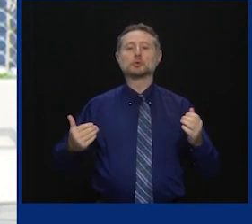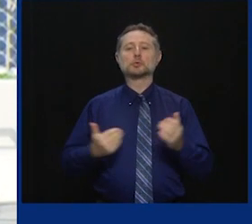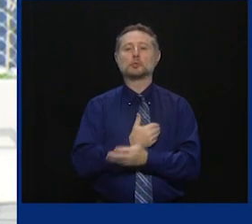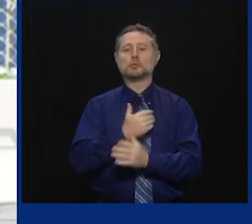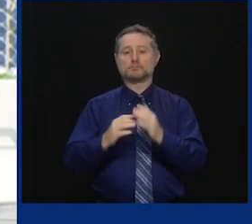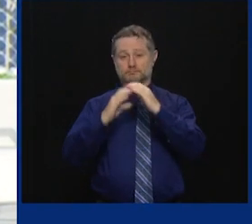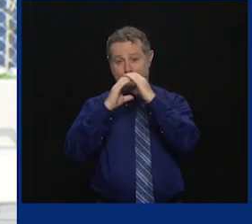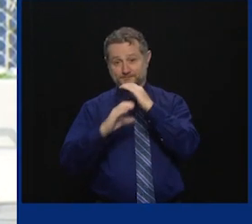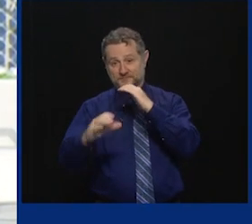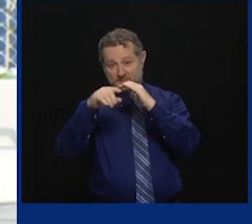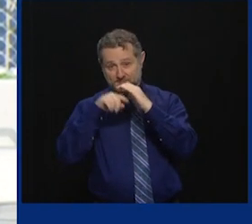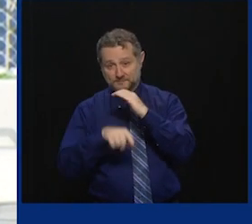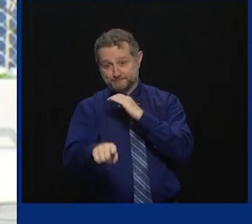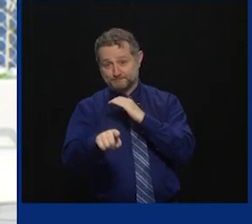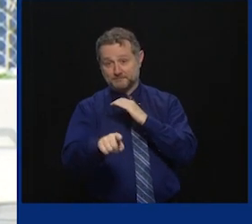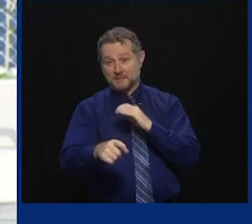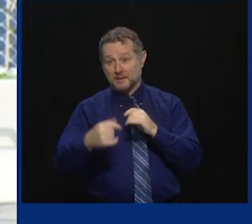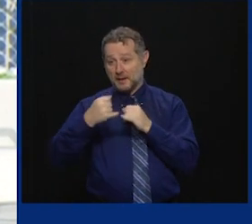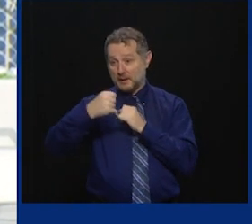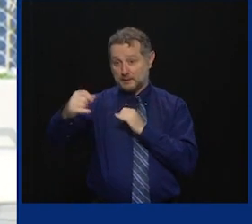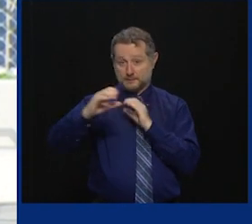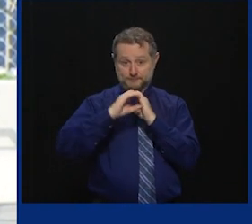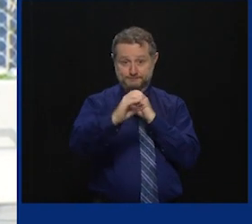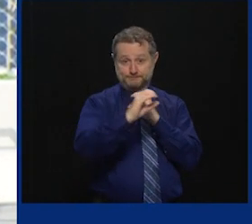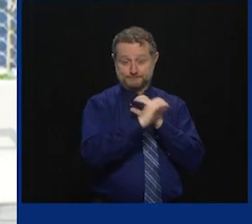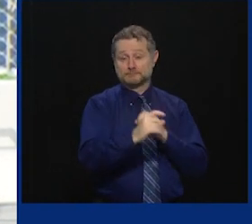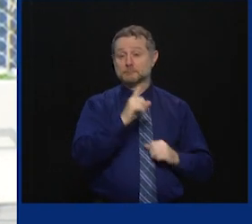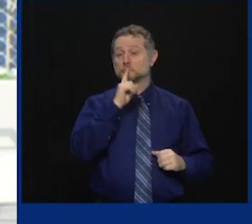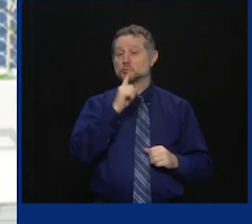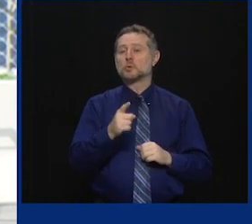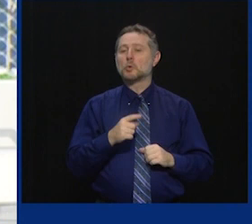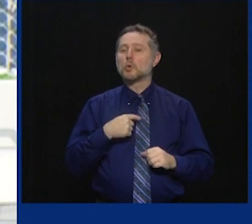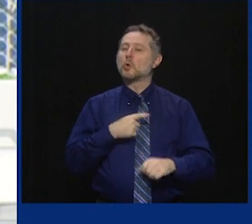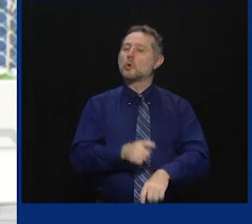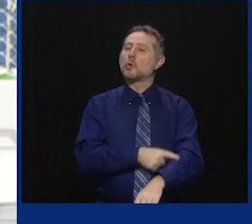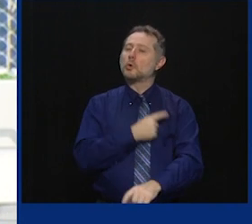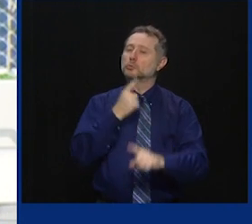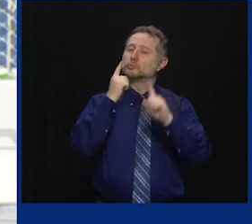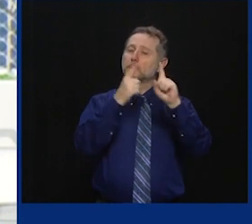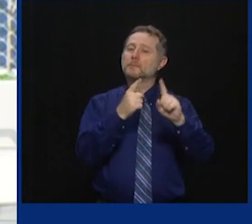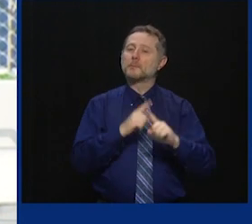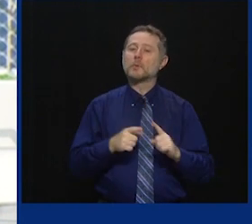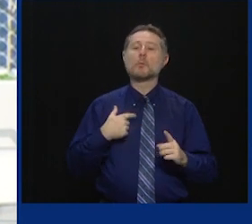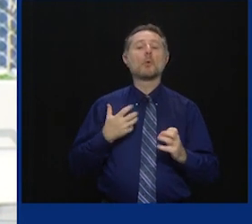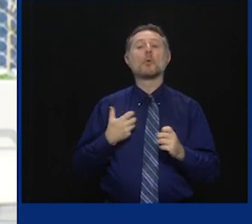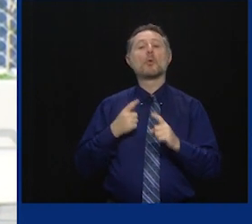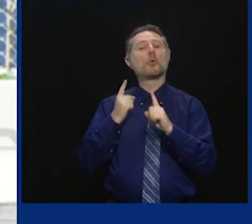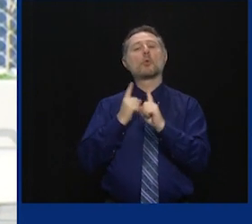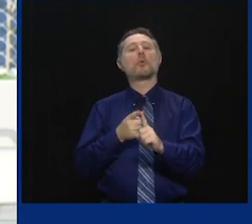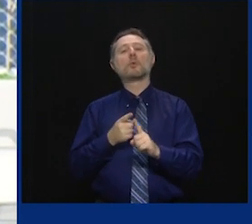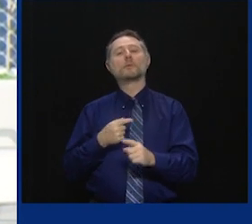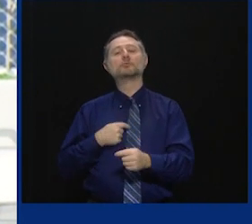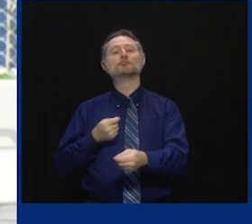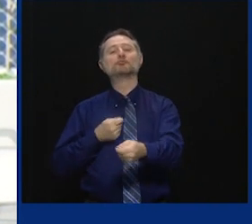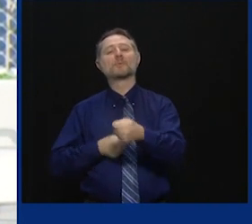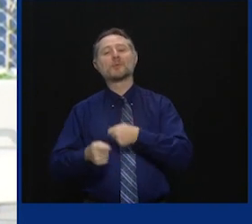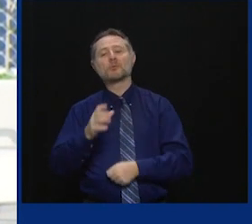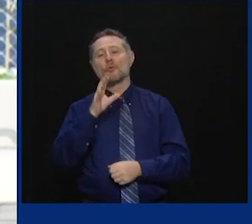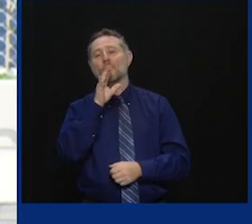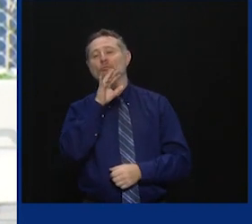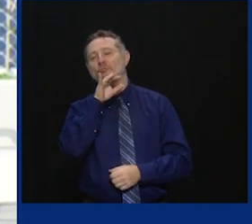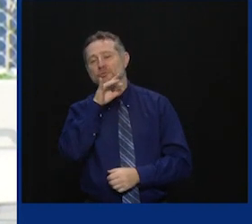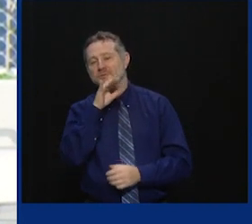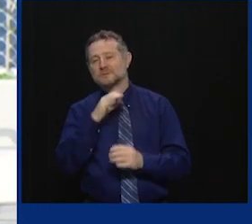way off, but my goal is to replace these dirty polluting plants throughout the